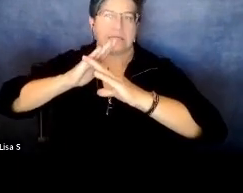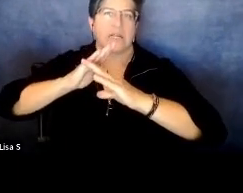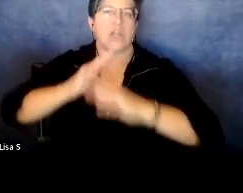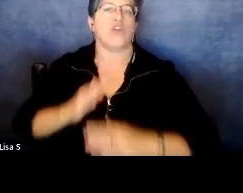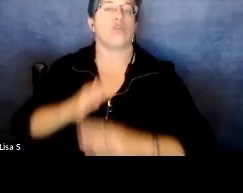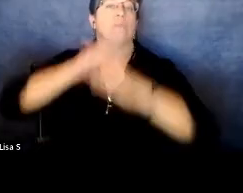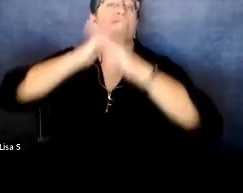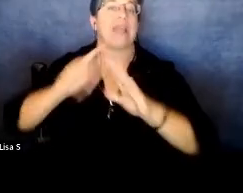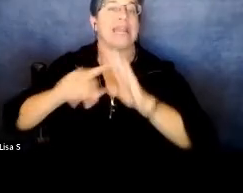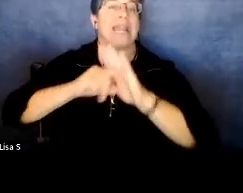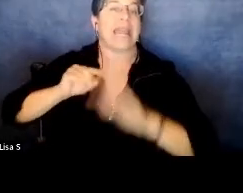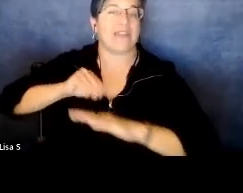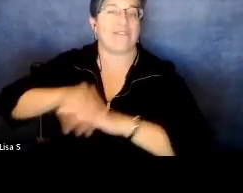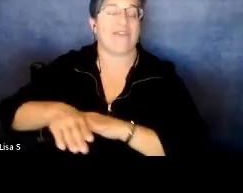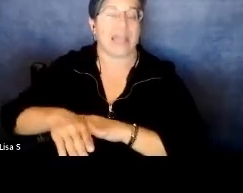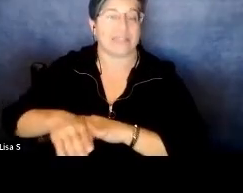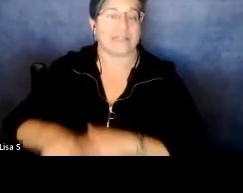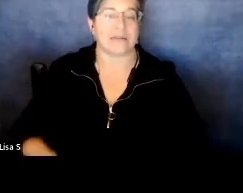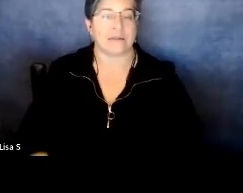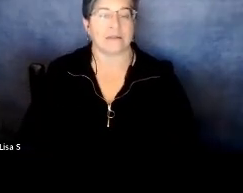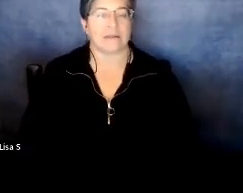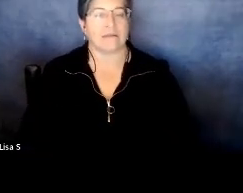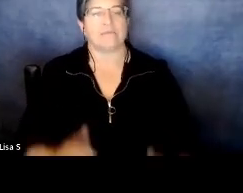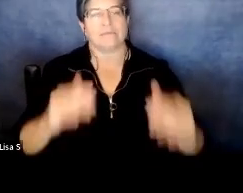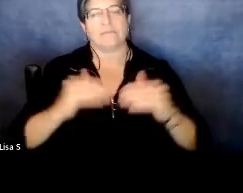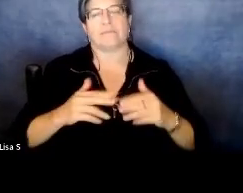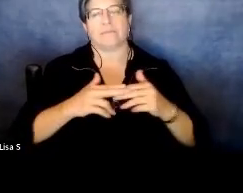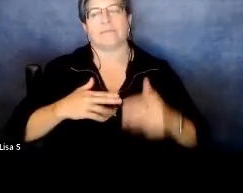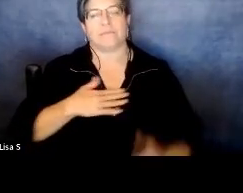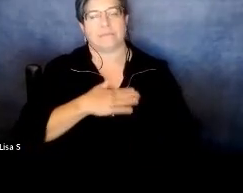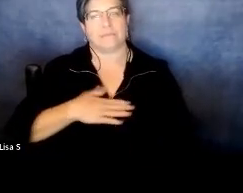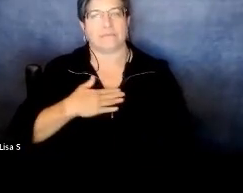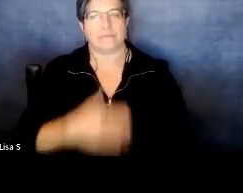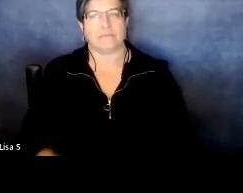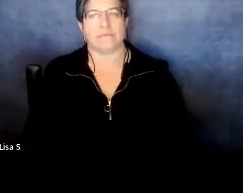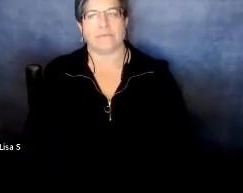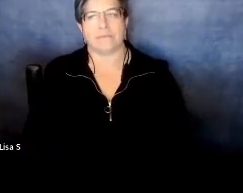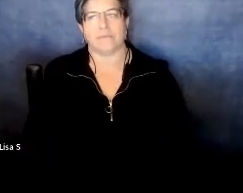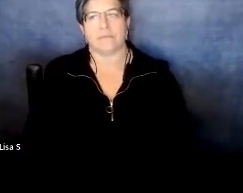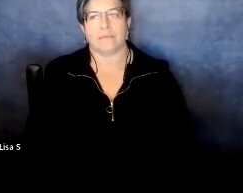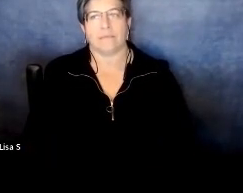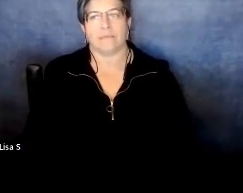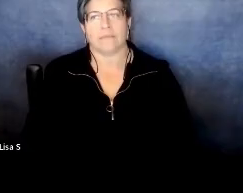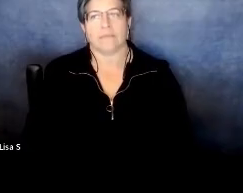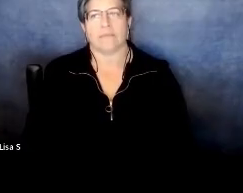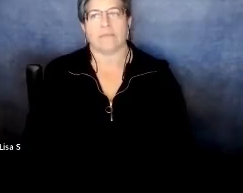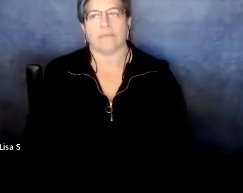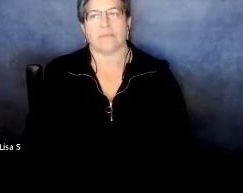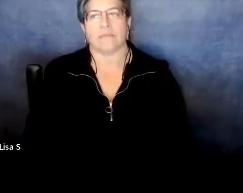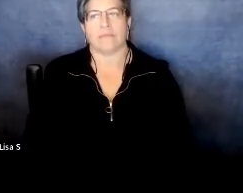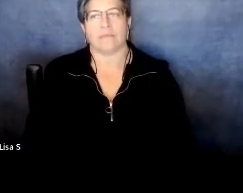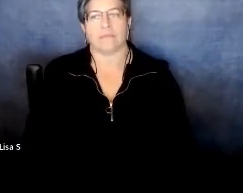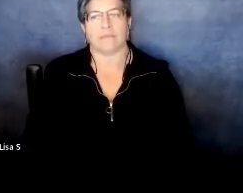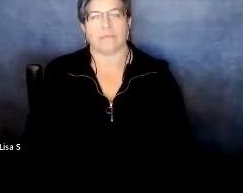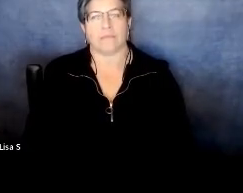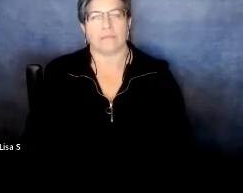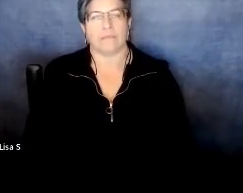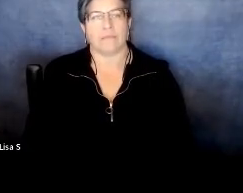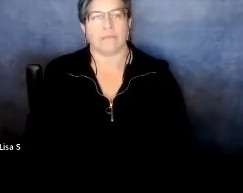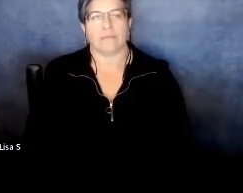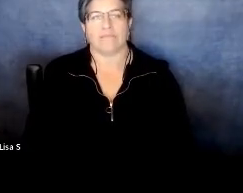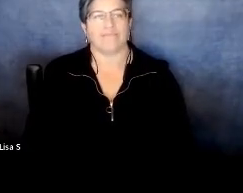preventing the negative effects of trafficking. Next slide, please. And just expanding